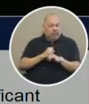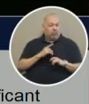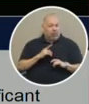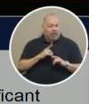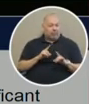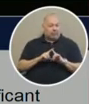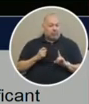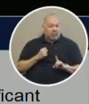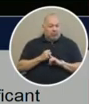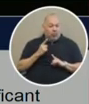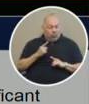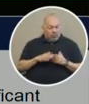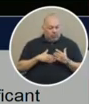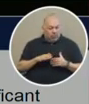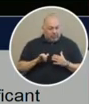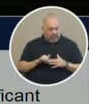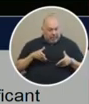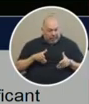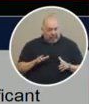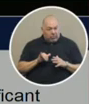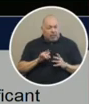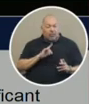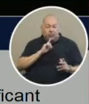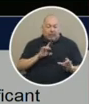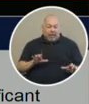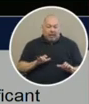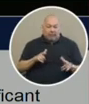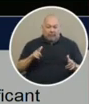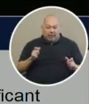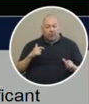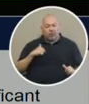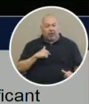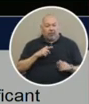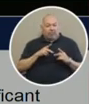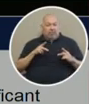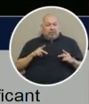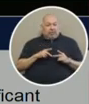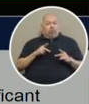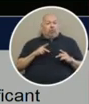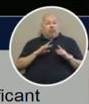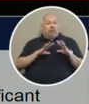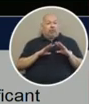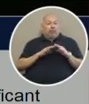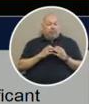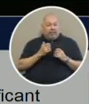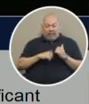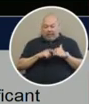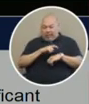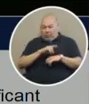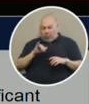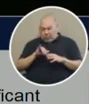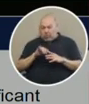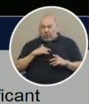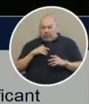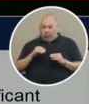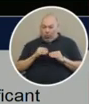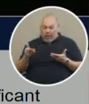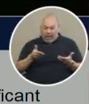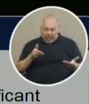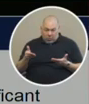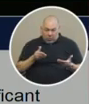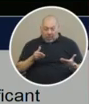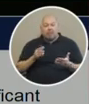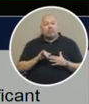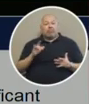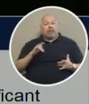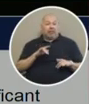One of the processes we have in place, which allowed us to act pretty quickly, we have a position review committee. So anytime a department is going to be doing a hiring